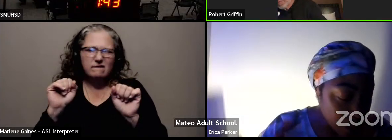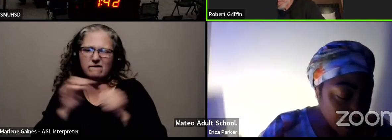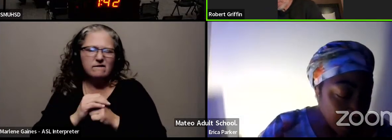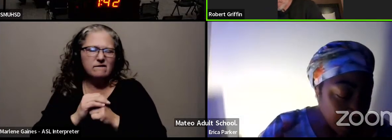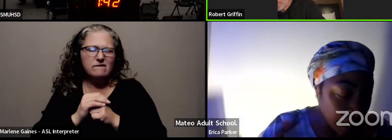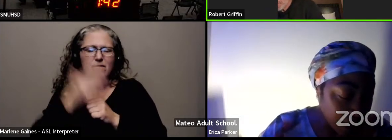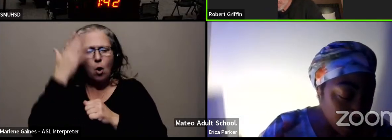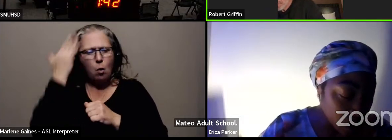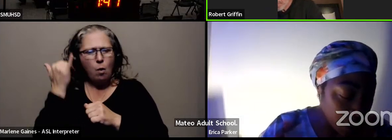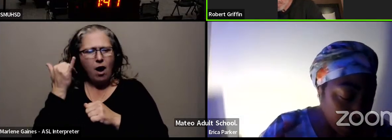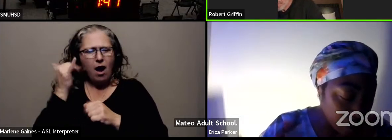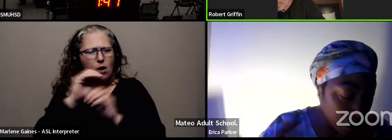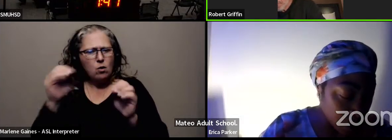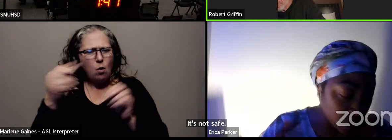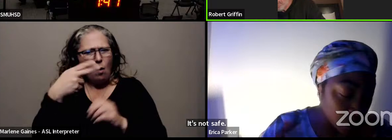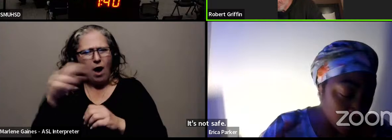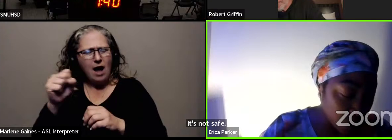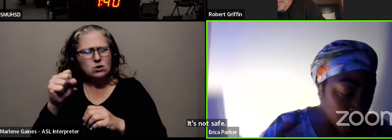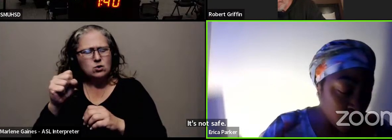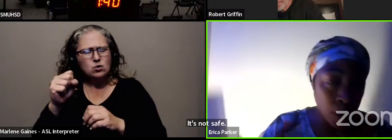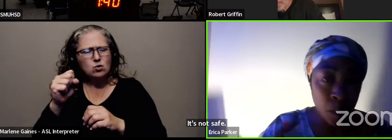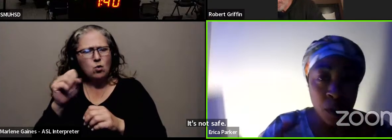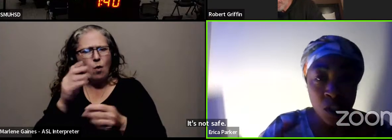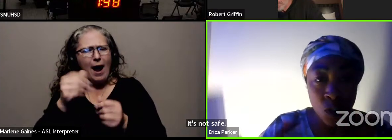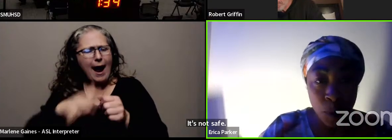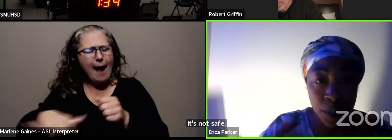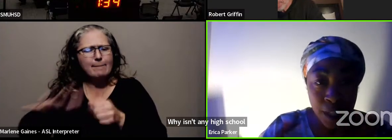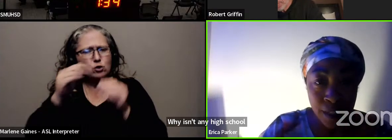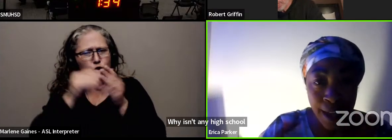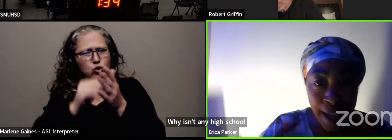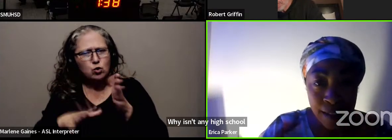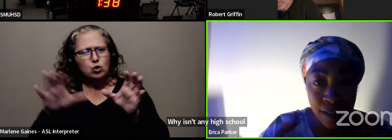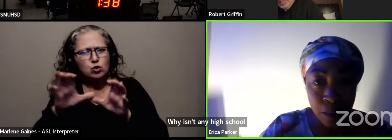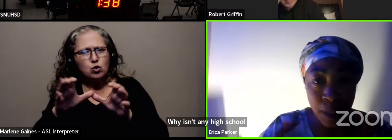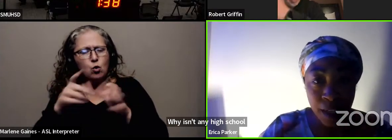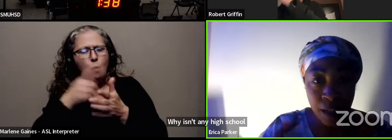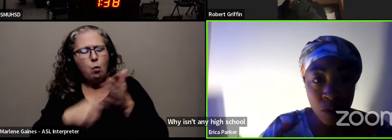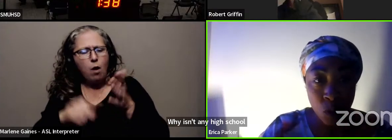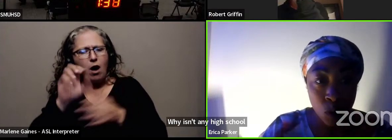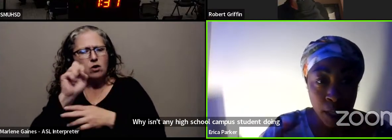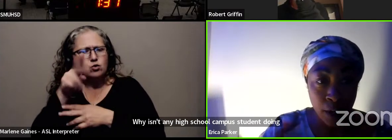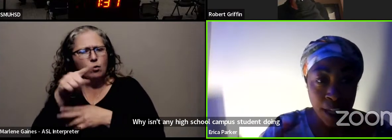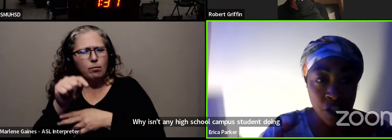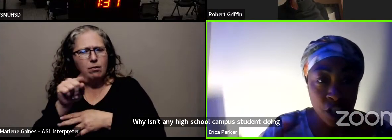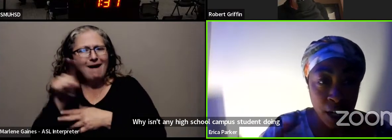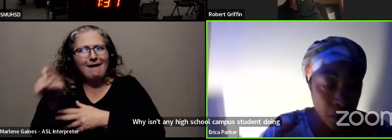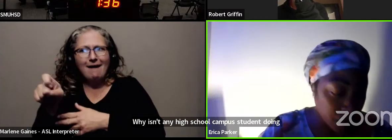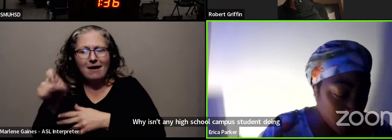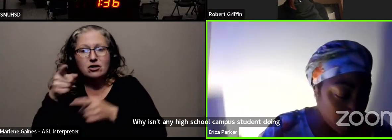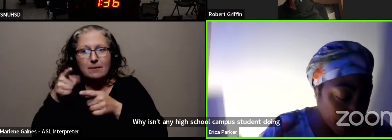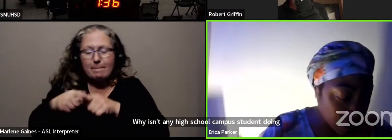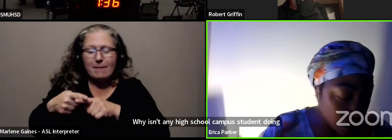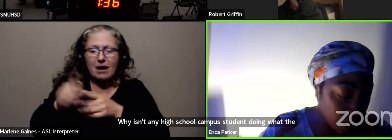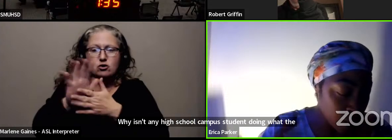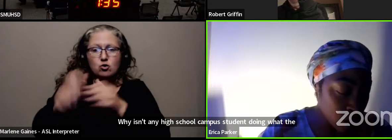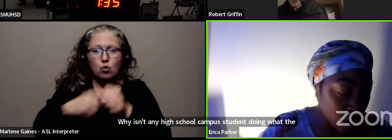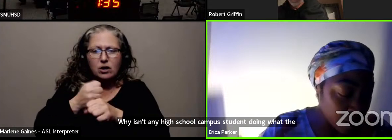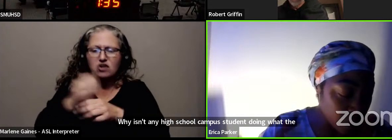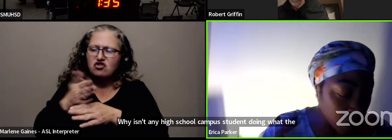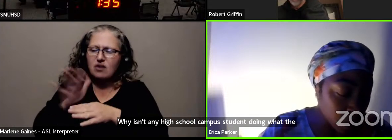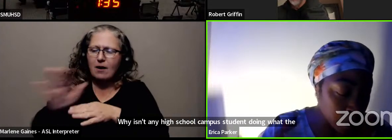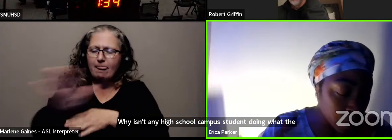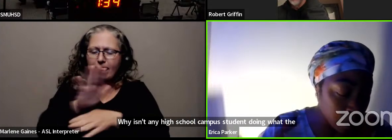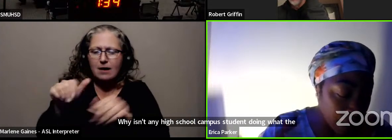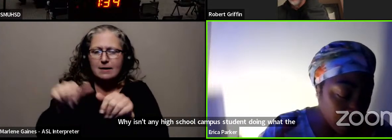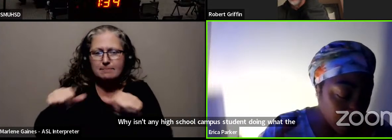Why isn't any high school campus student doing what the superintendent asked at the beginning of the school year and share their space so